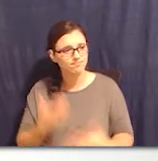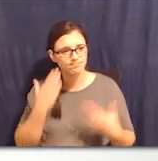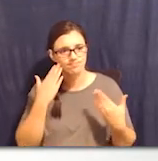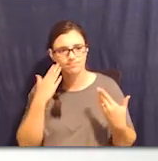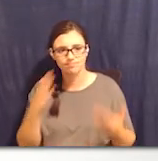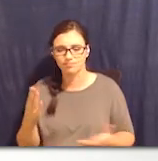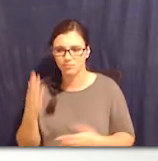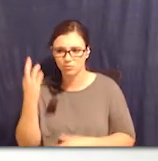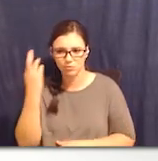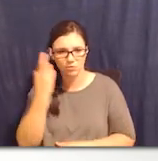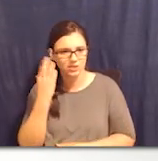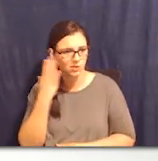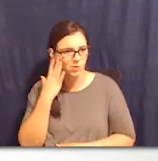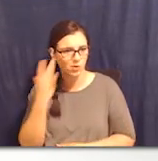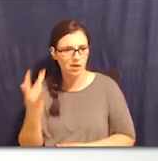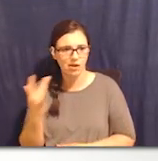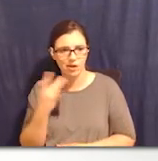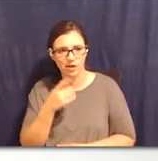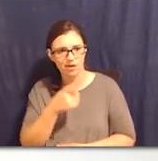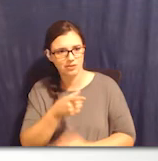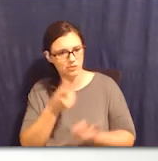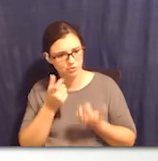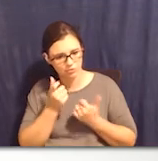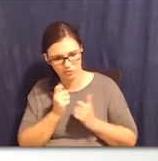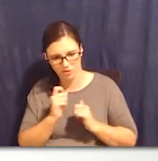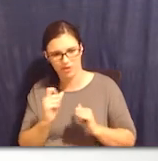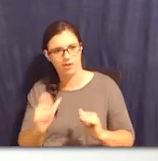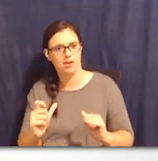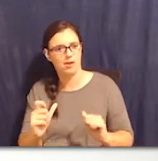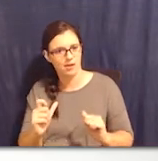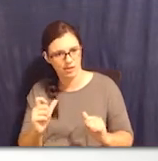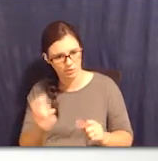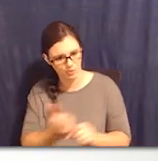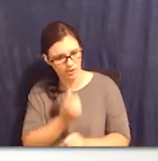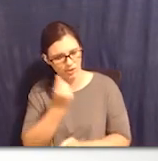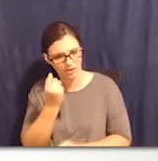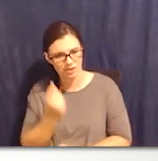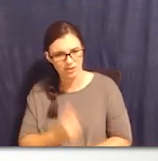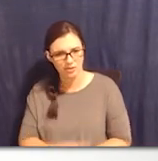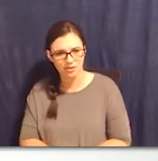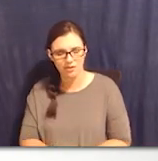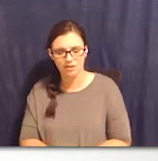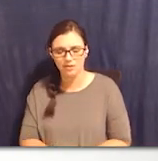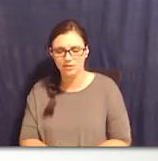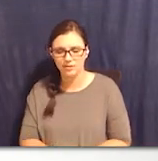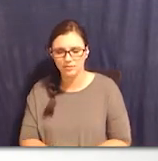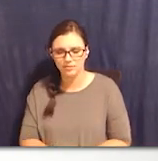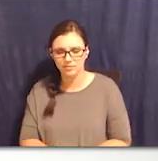anyhow. Don't know why you even try